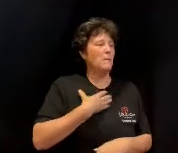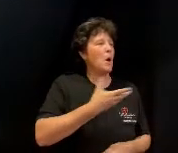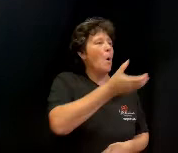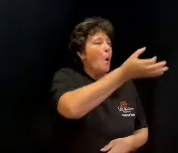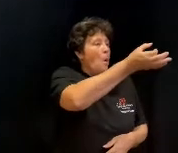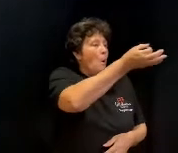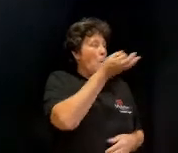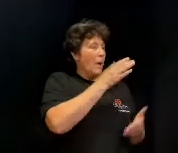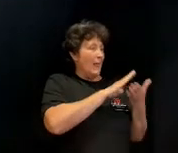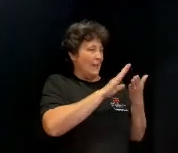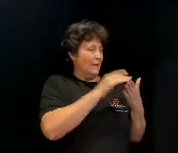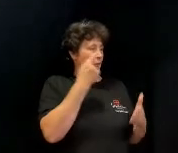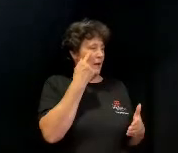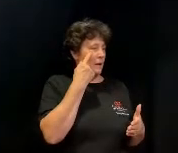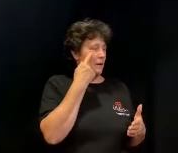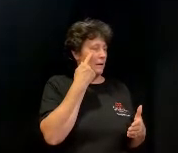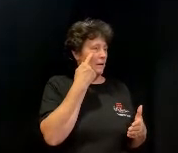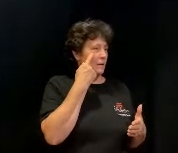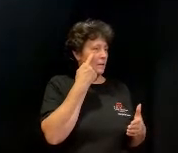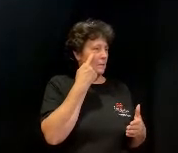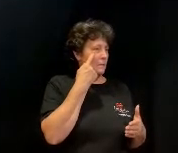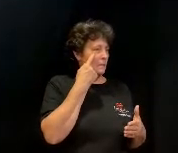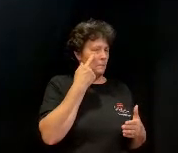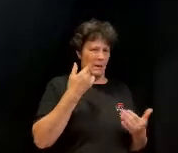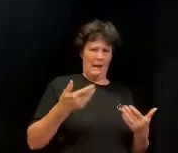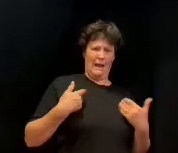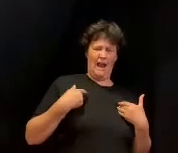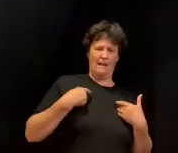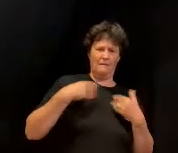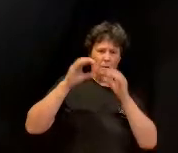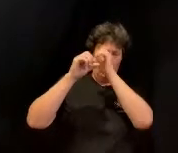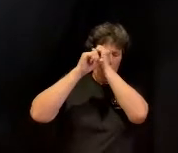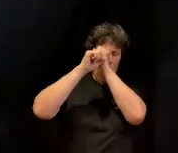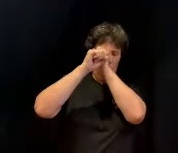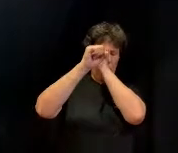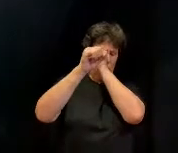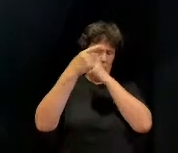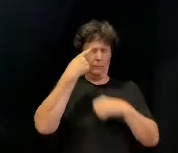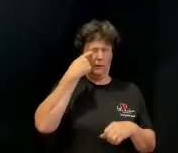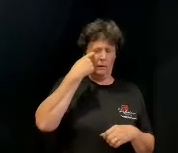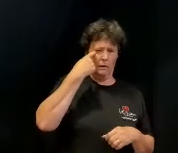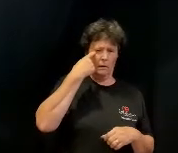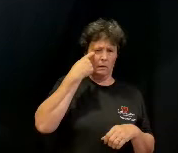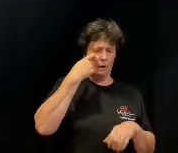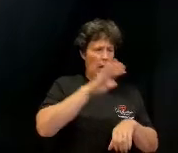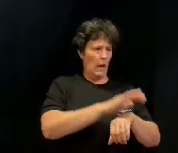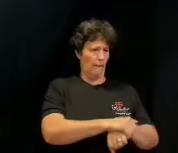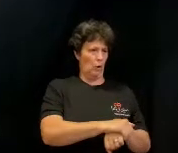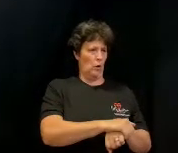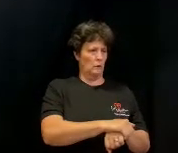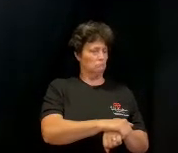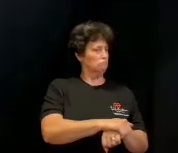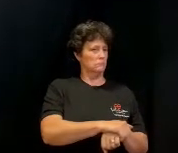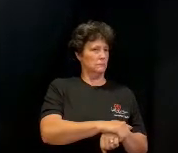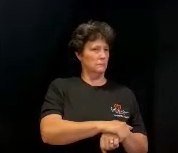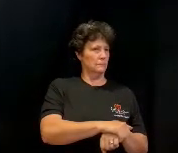from your eye, and look, a plank is in your own eye? Funny. Verse 5, hypocrite. Well,